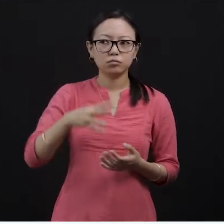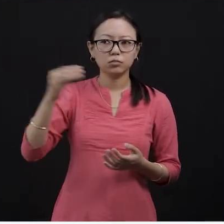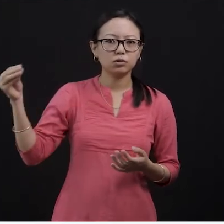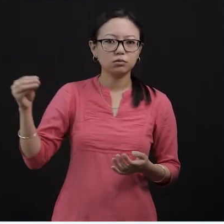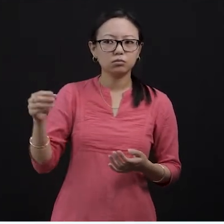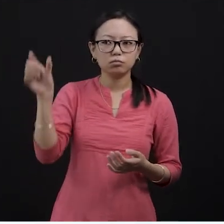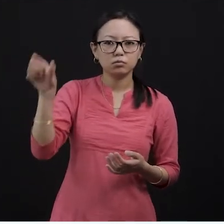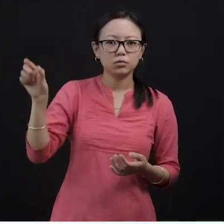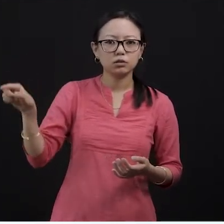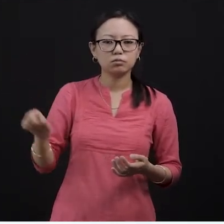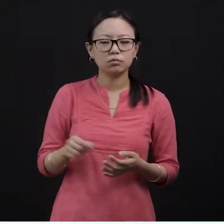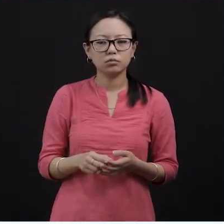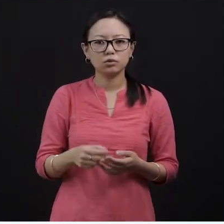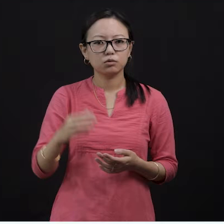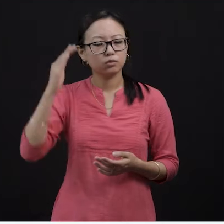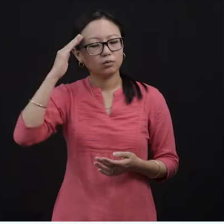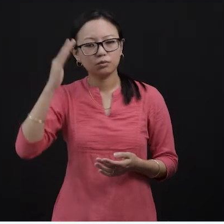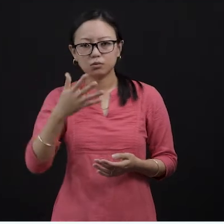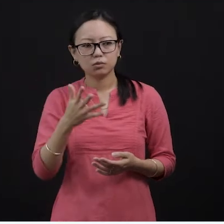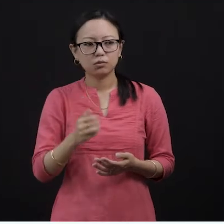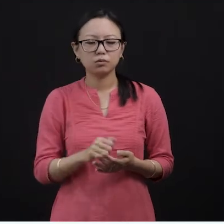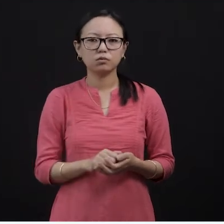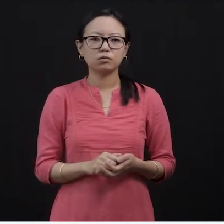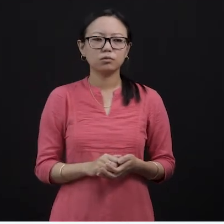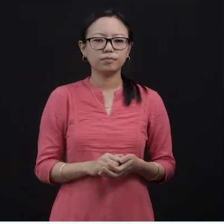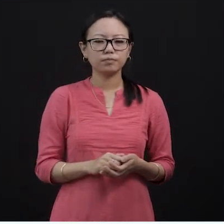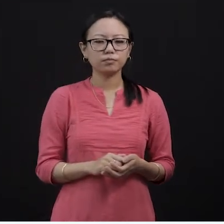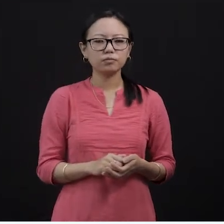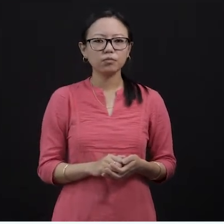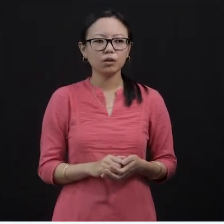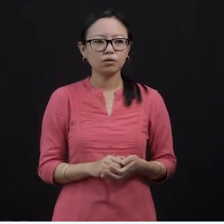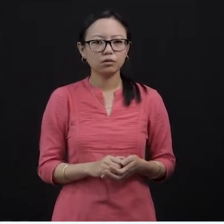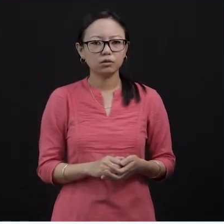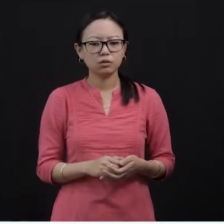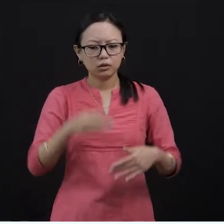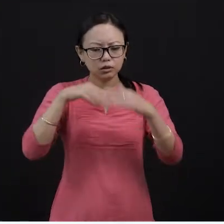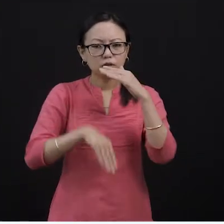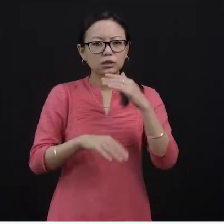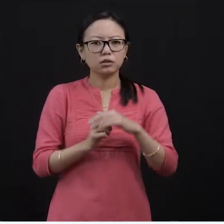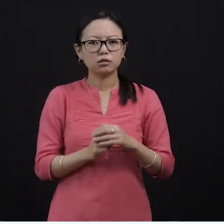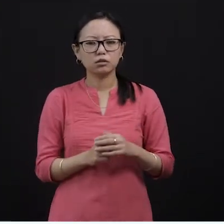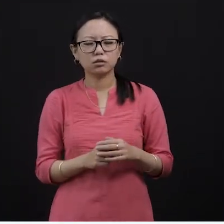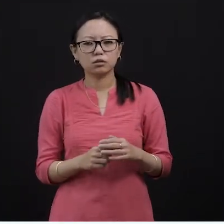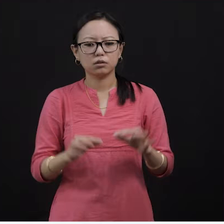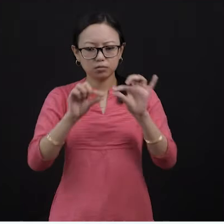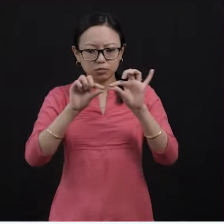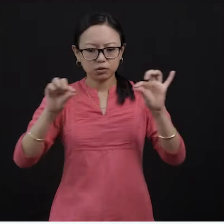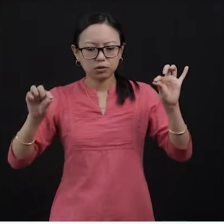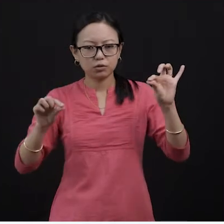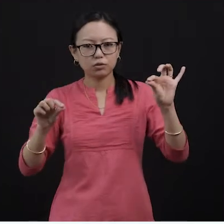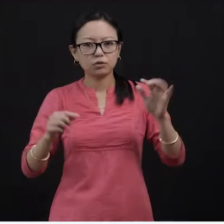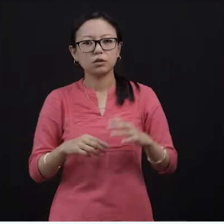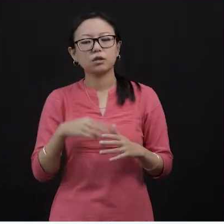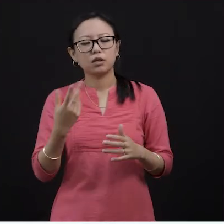So students, what we will see, the effects of magnet that we're going to see is this pin, it